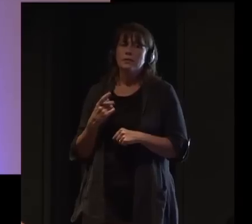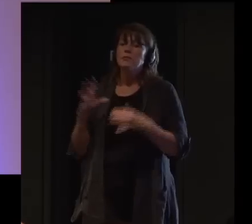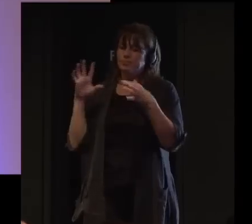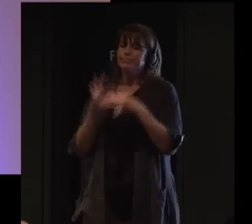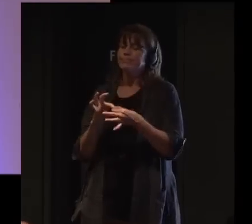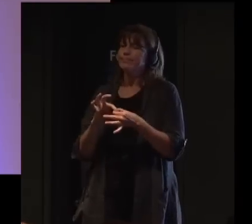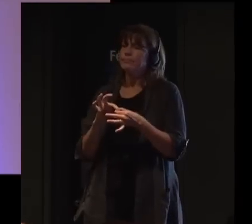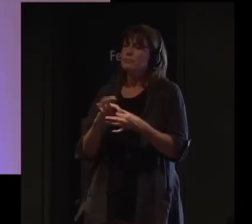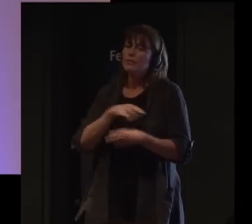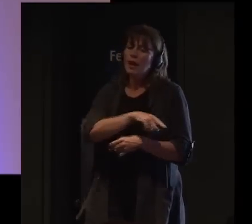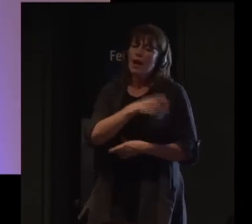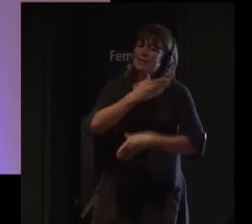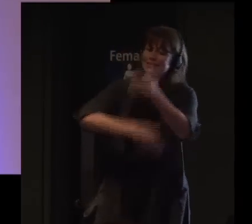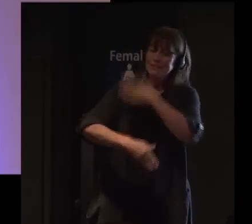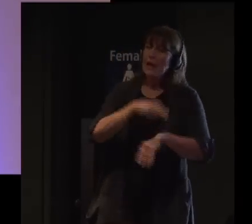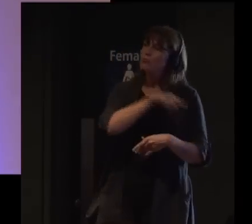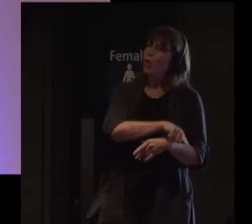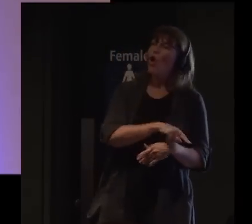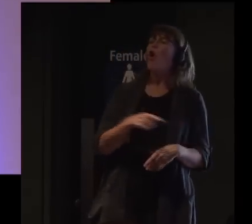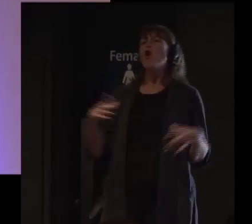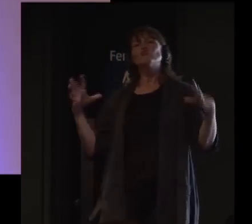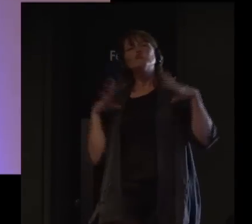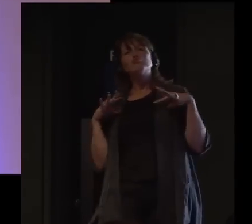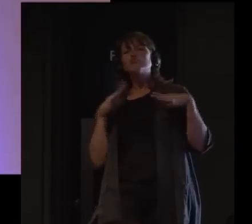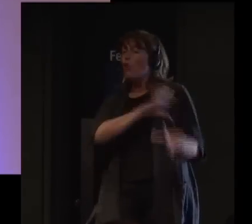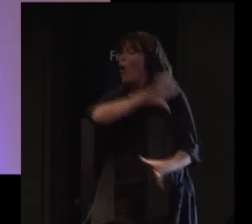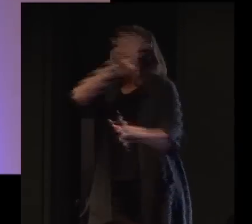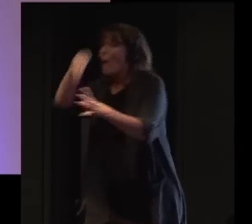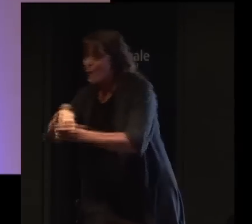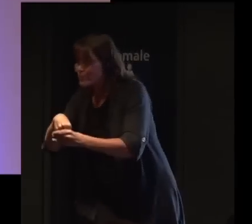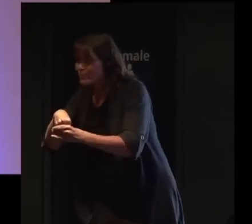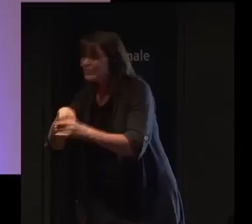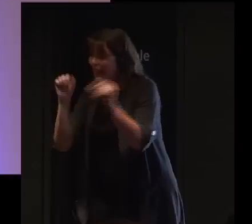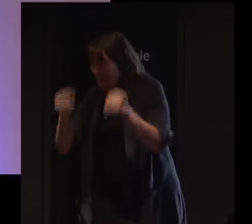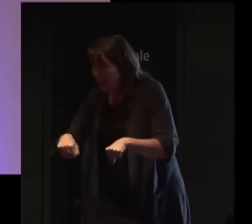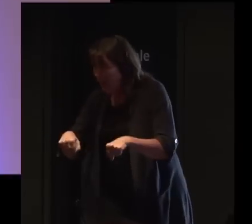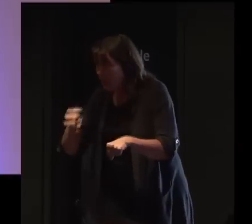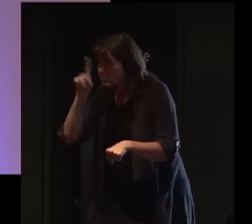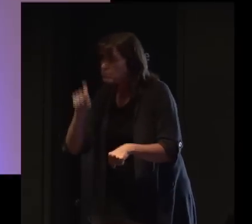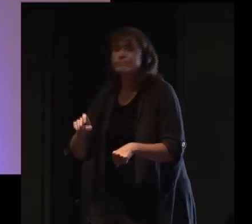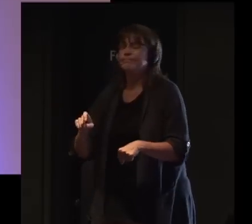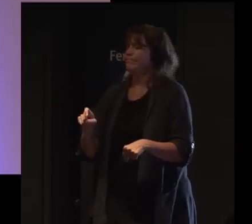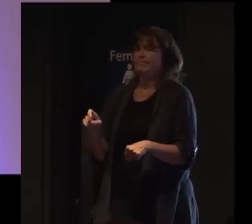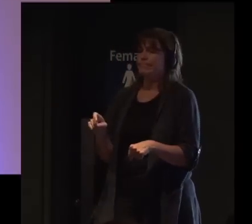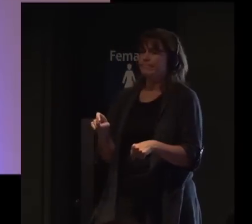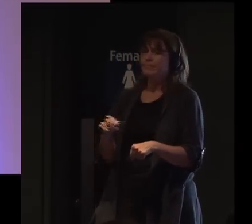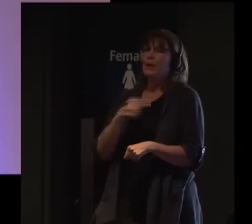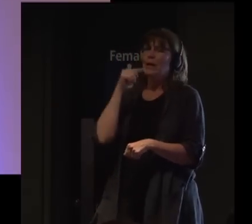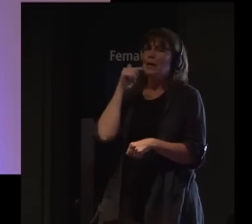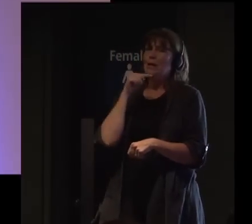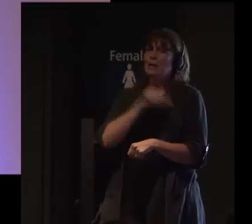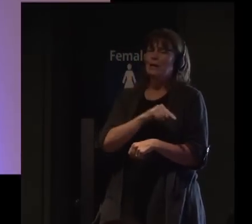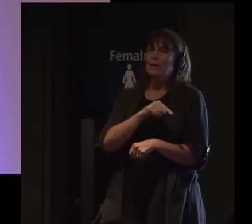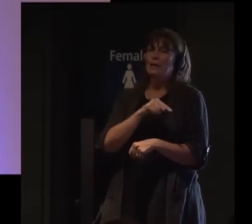the participation to leisure, sports, cultural activities. Because